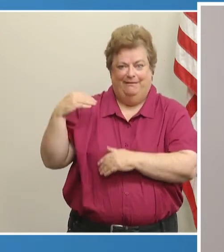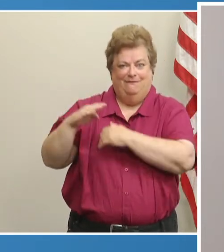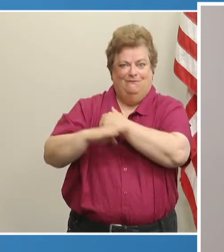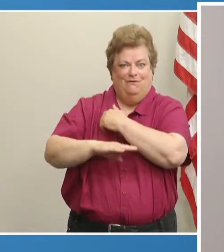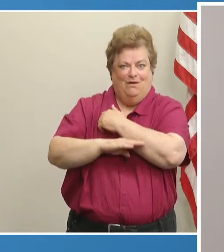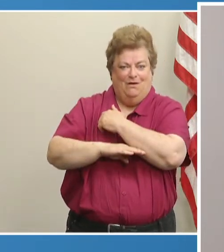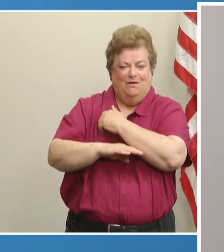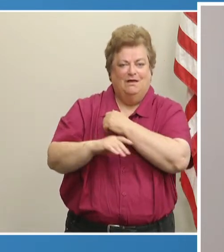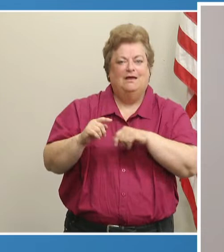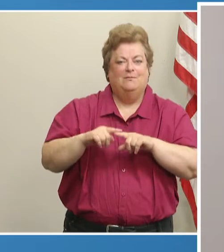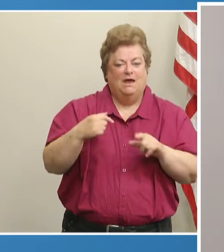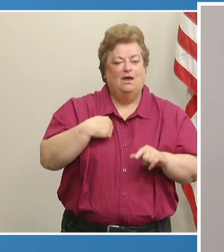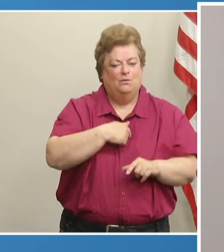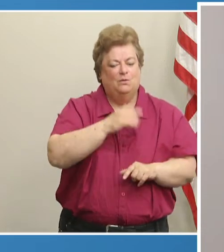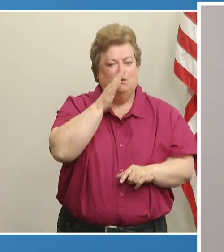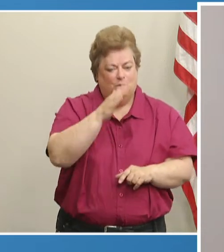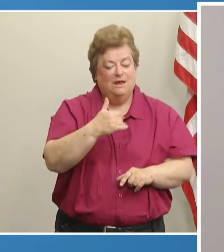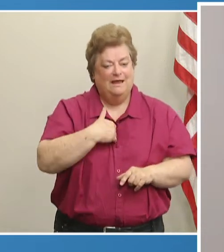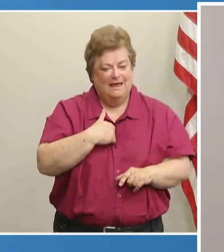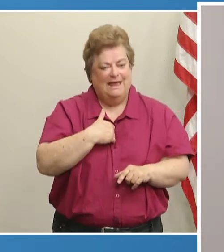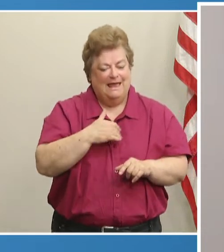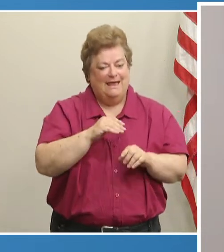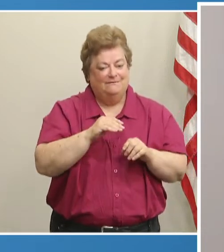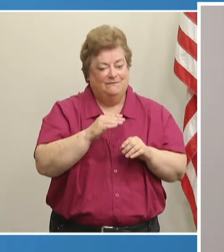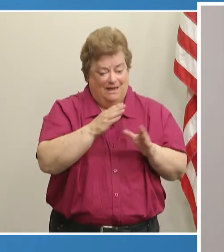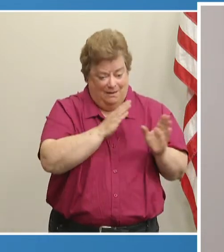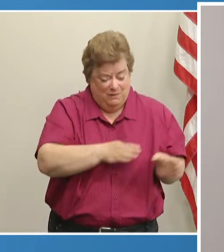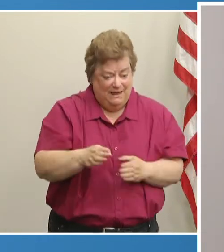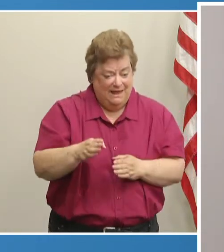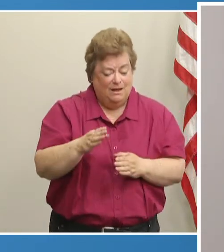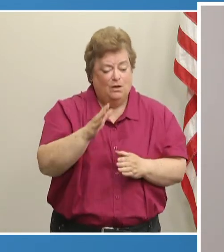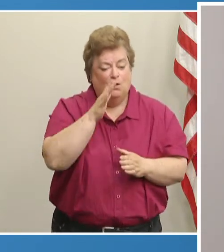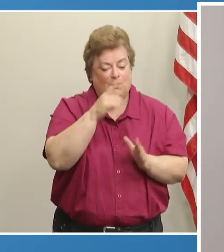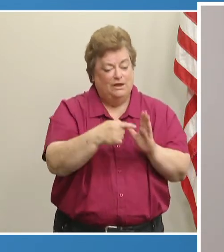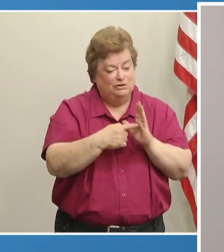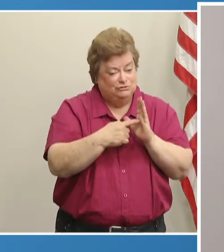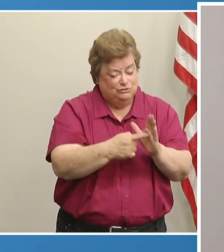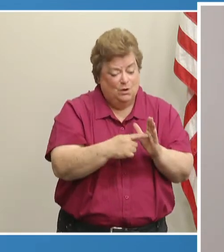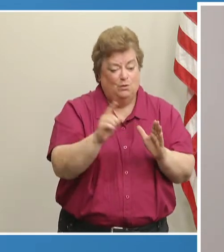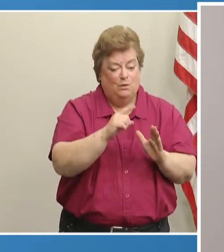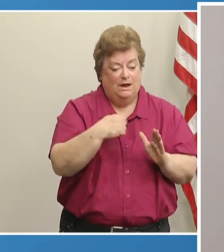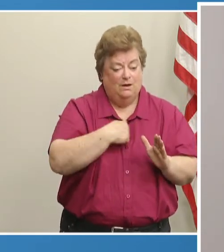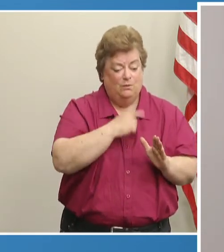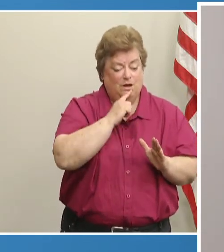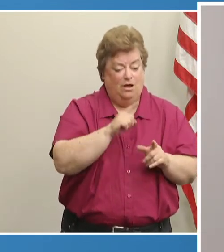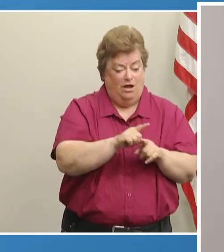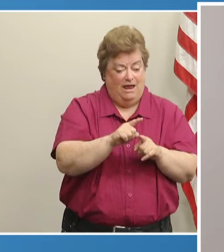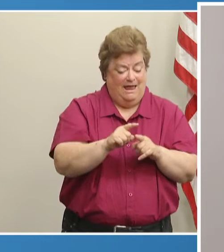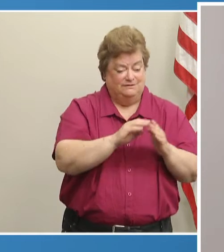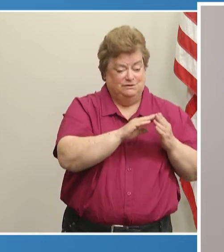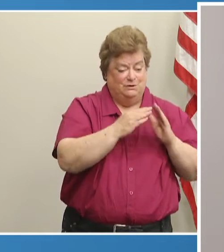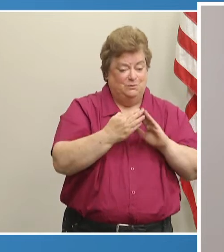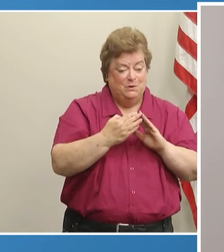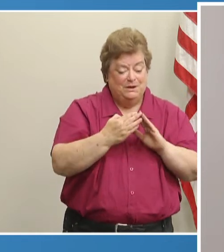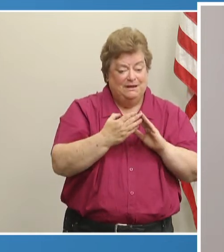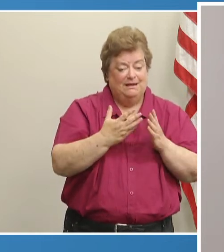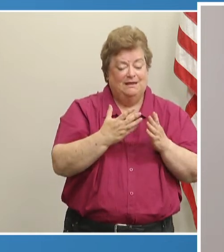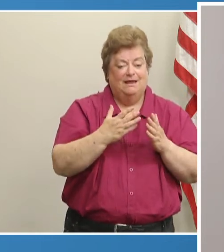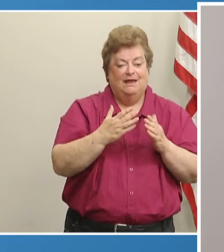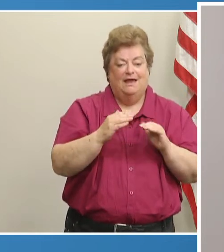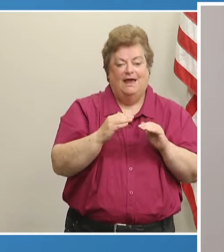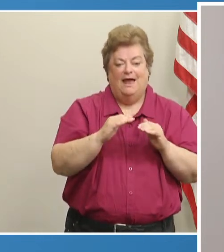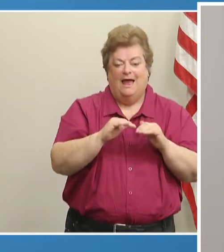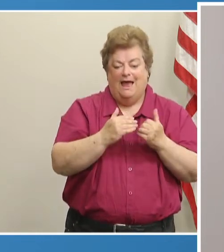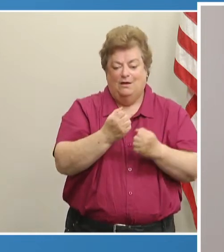have a pandemic plan, and that pandemic plan will reflect where we are as a community with regard to